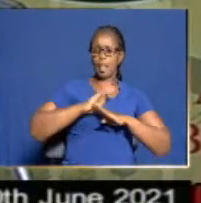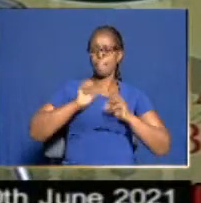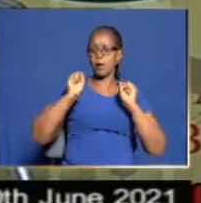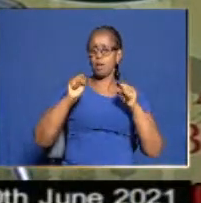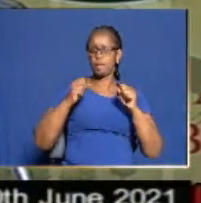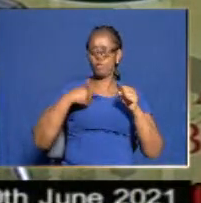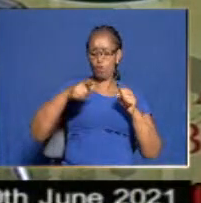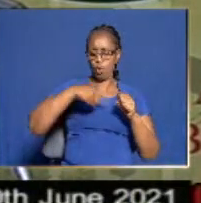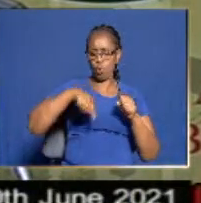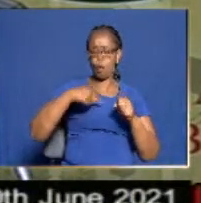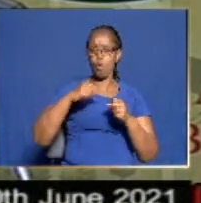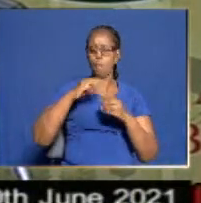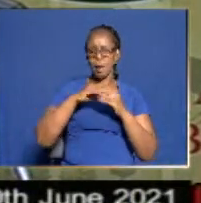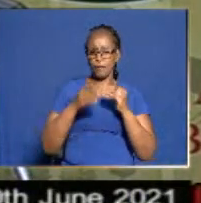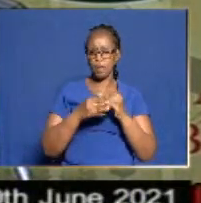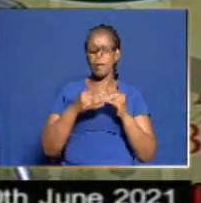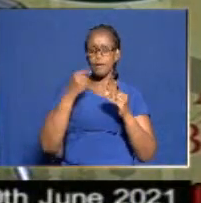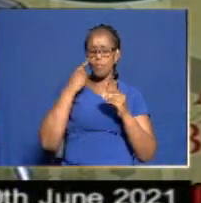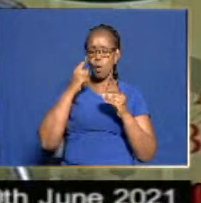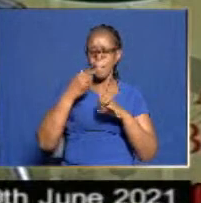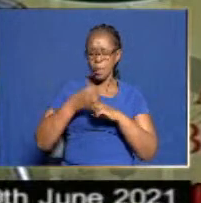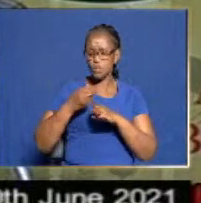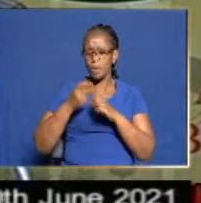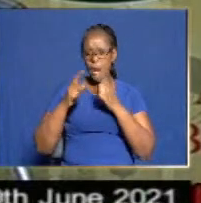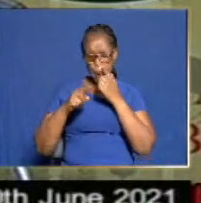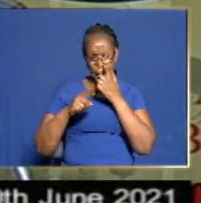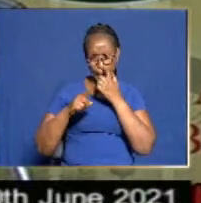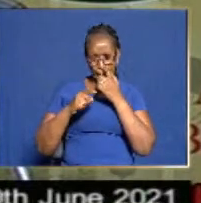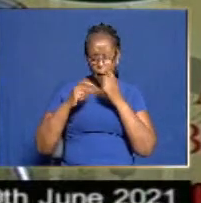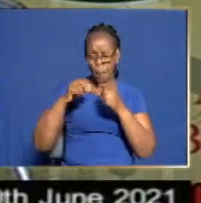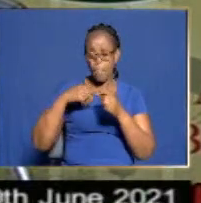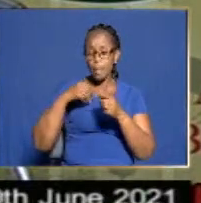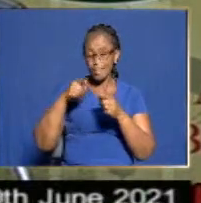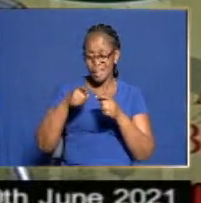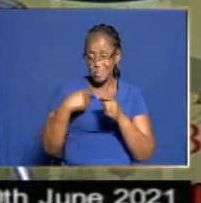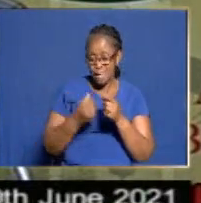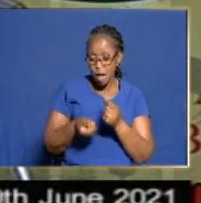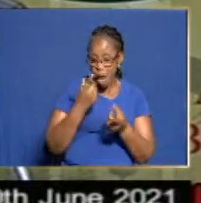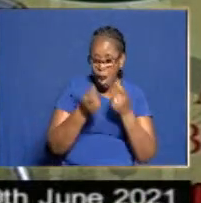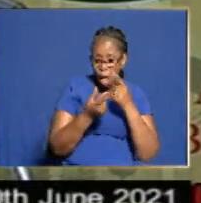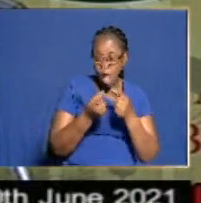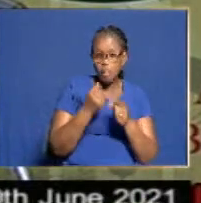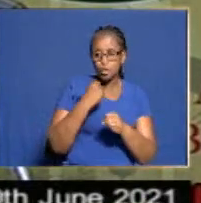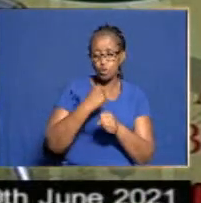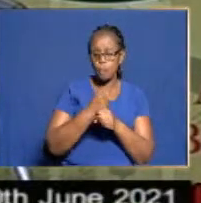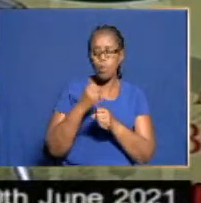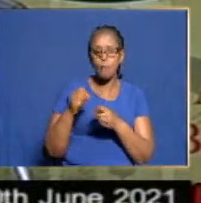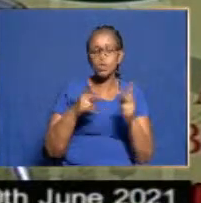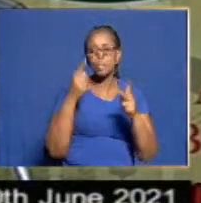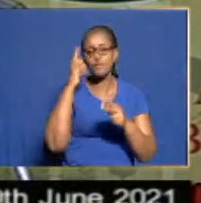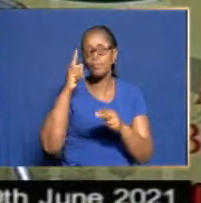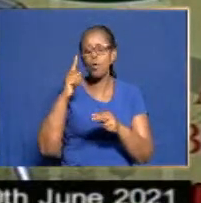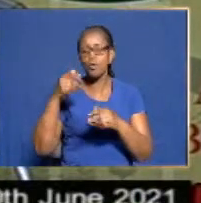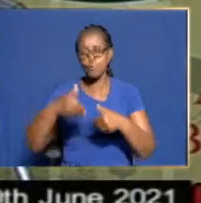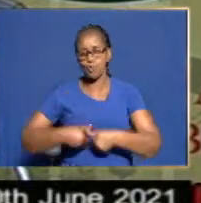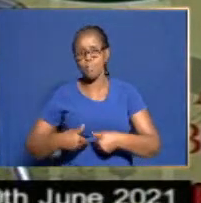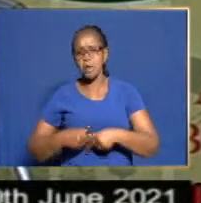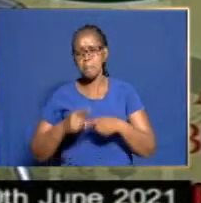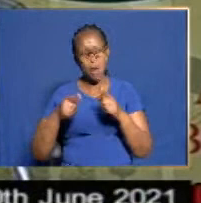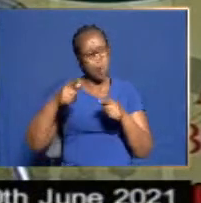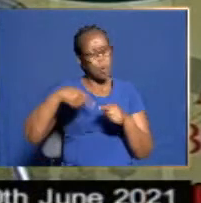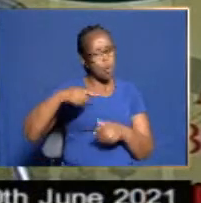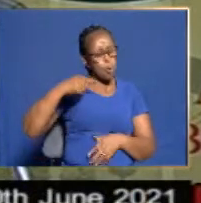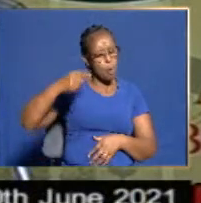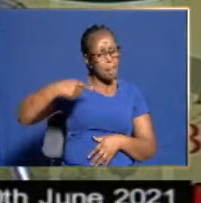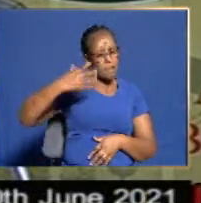the metal and allied subsector. This has generated job opportunities for our youth. However, the local manufacturers in